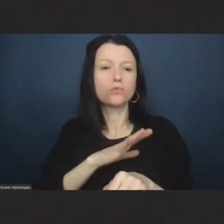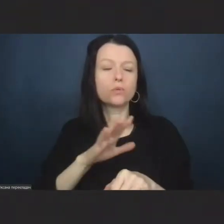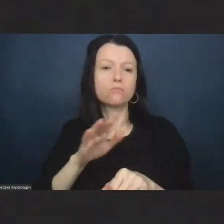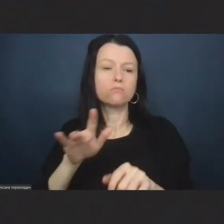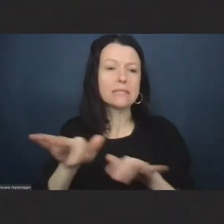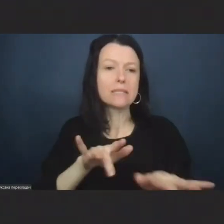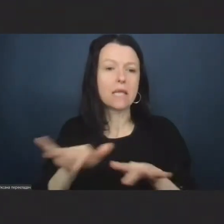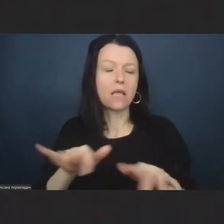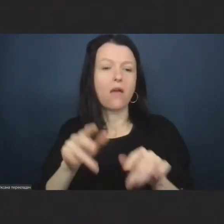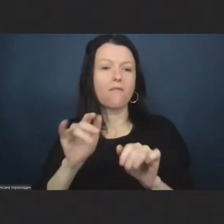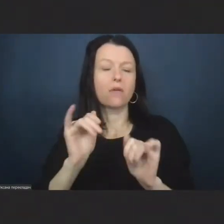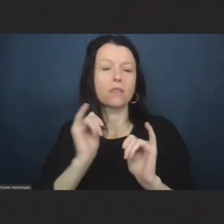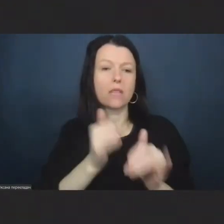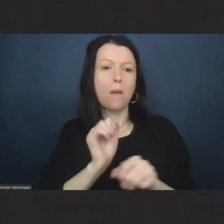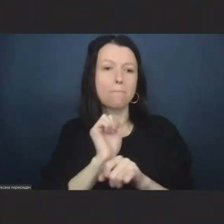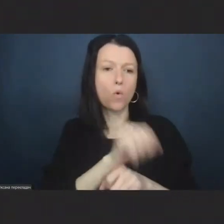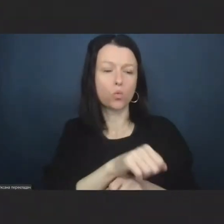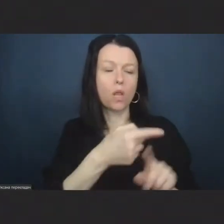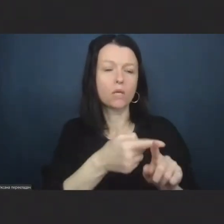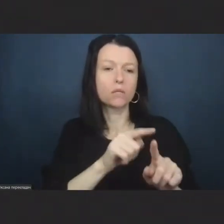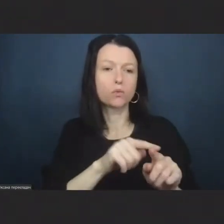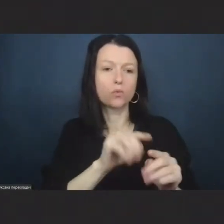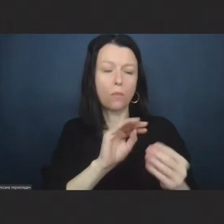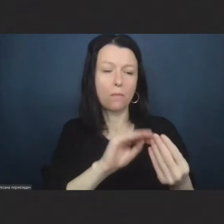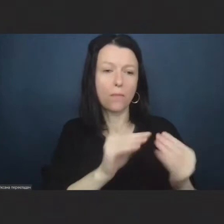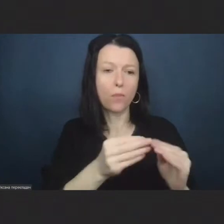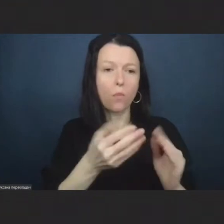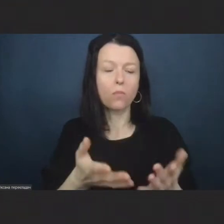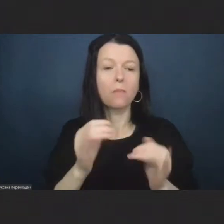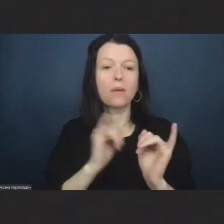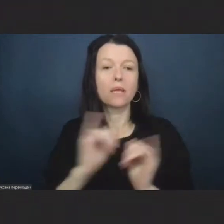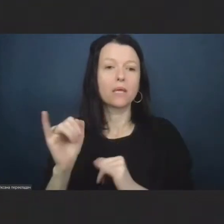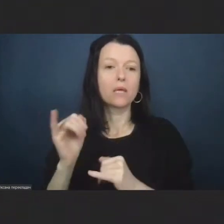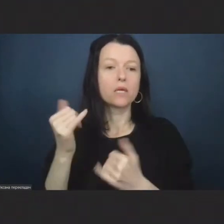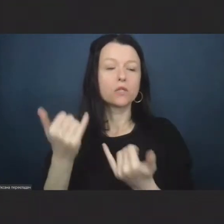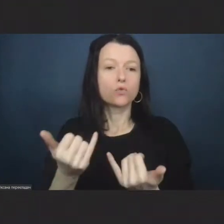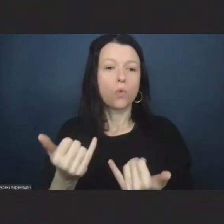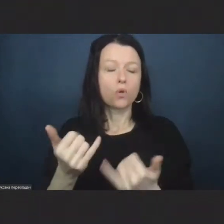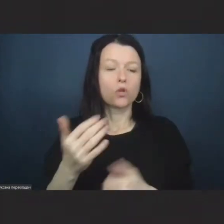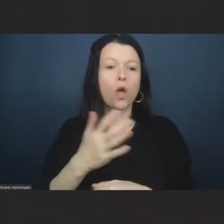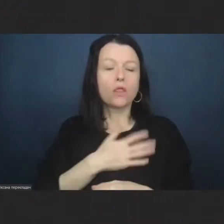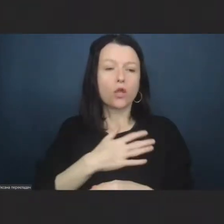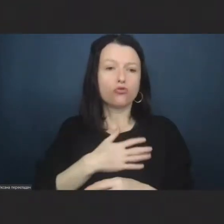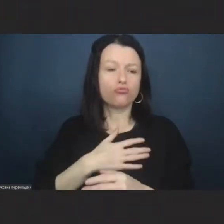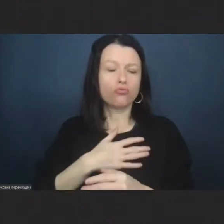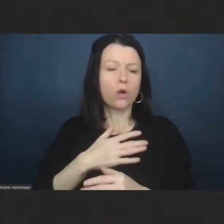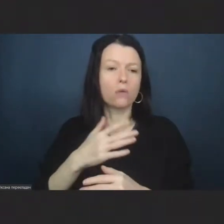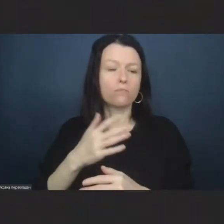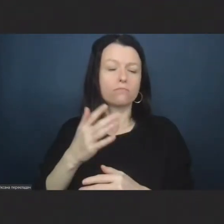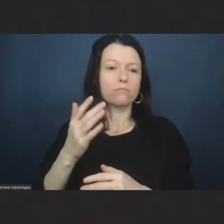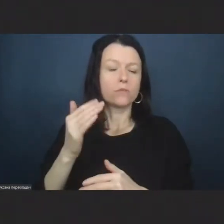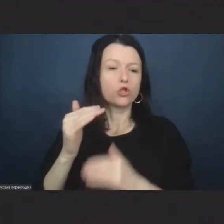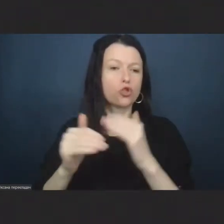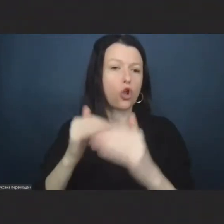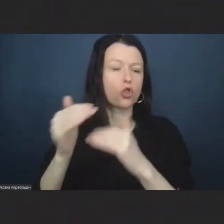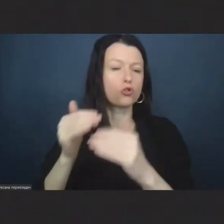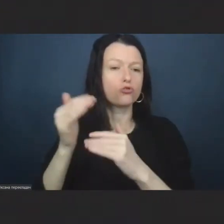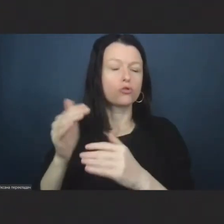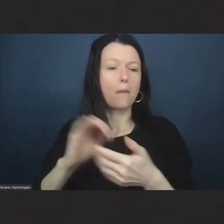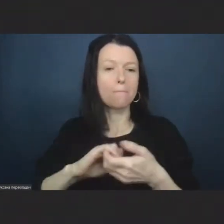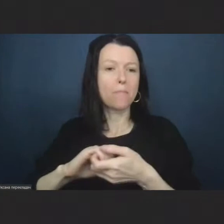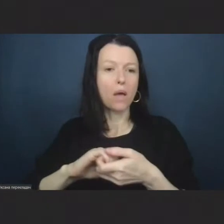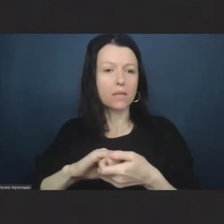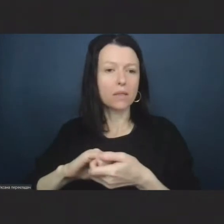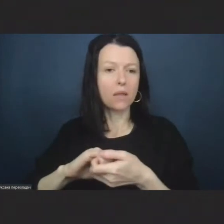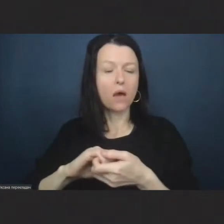be efficient steps in resolving these issues. Our strategic partners, European Union